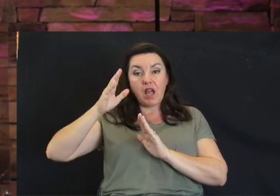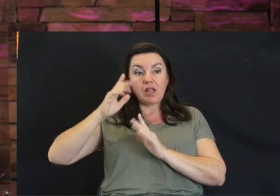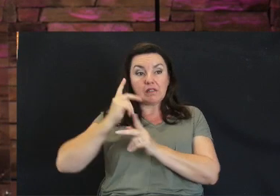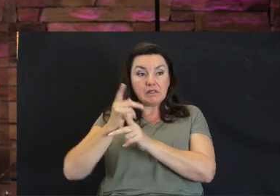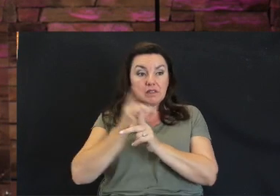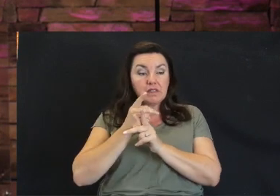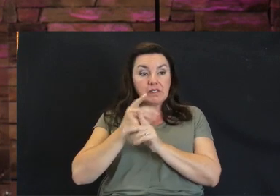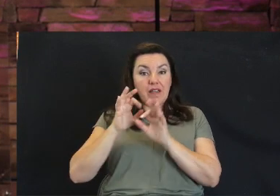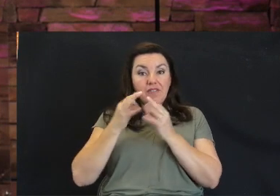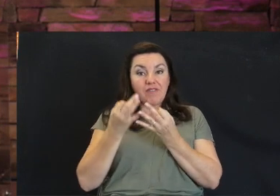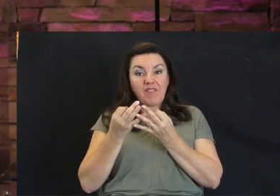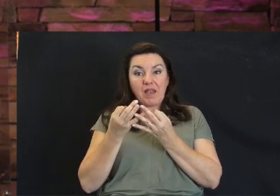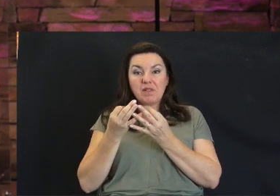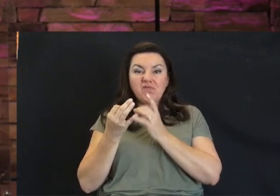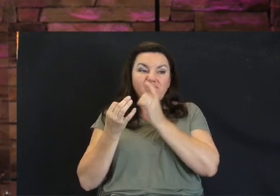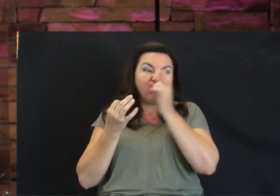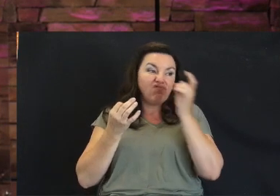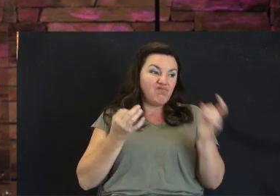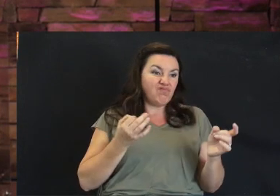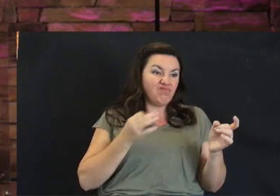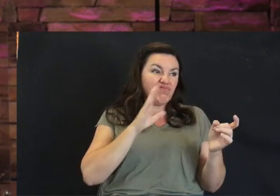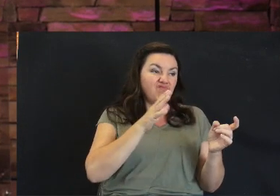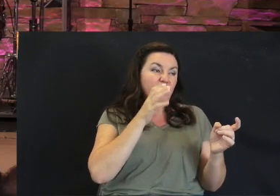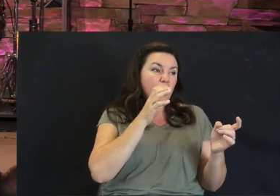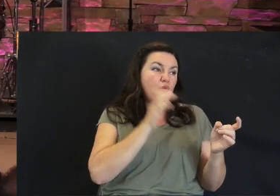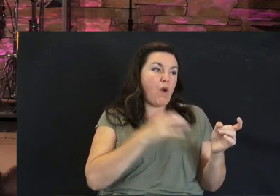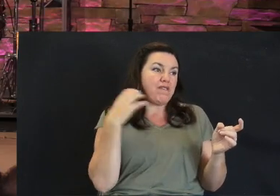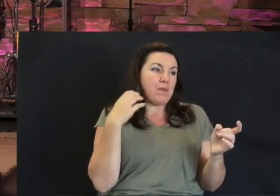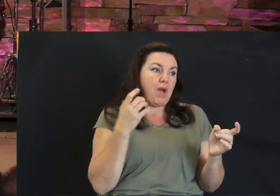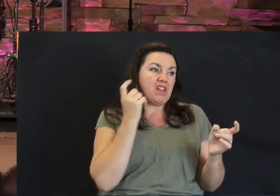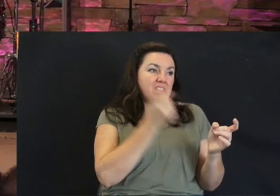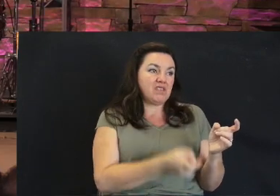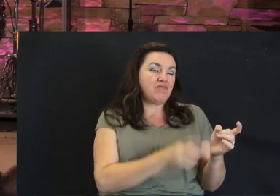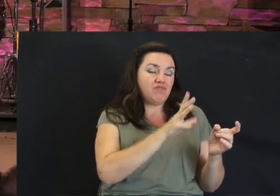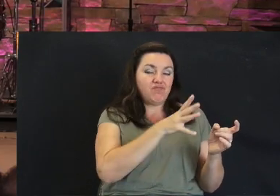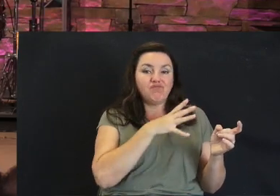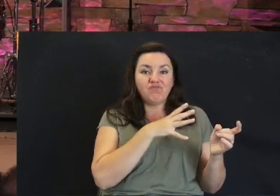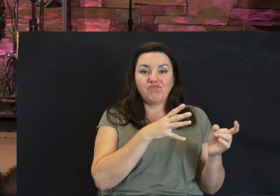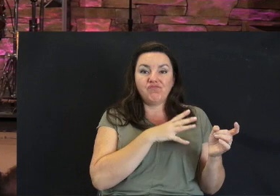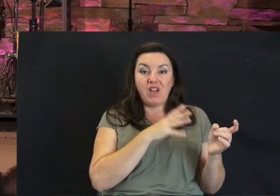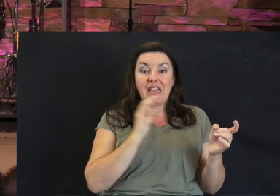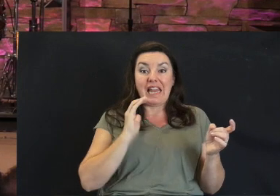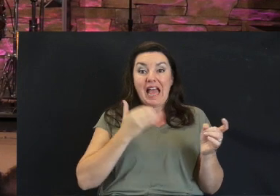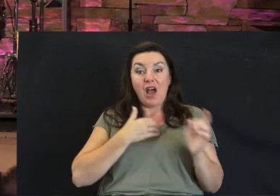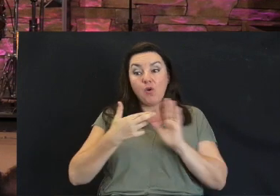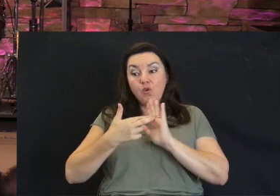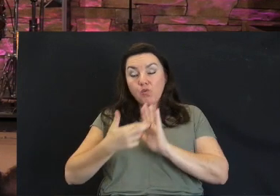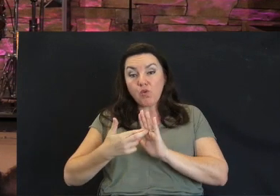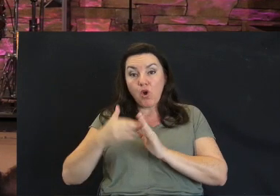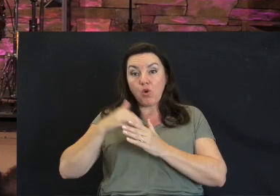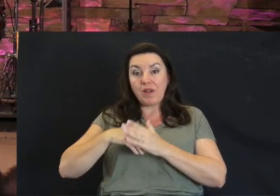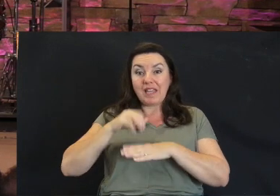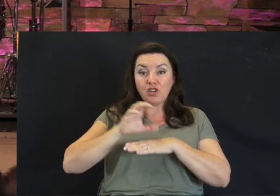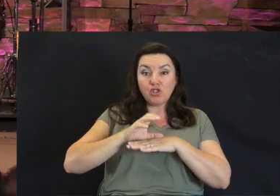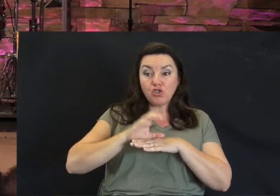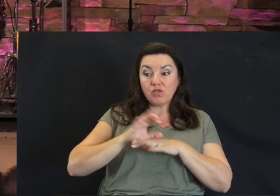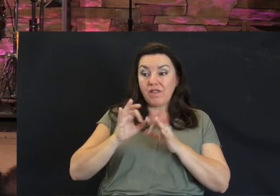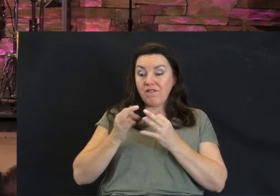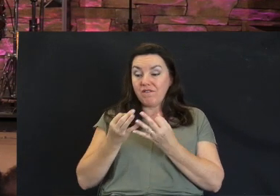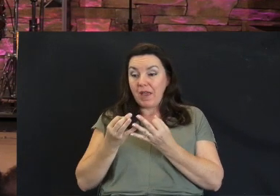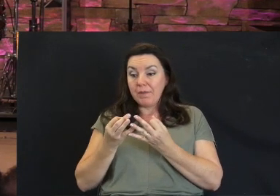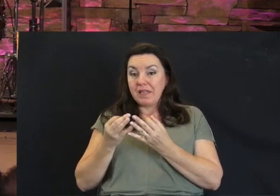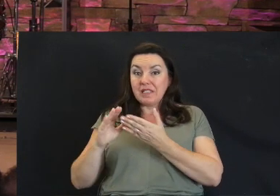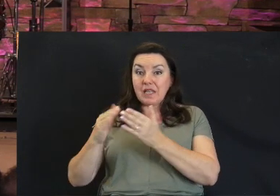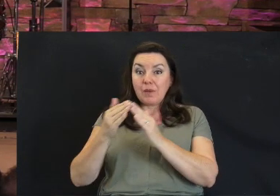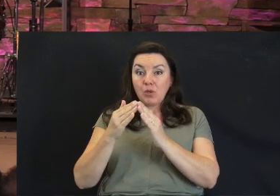And surrender the leadership to them We have abdicated our role As our leaders In our families In our churches And in our communities And